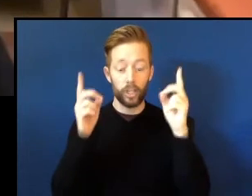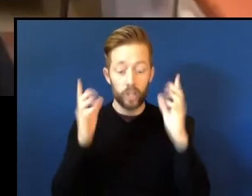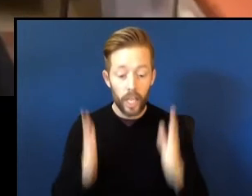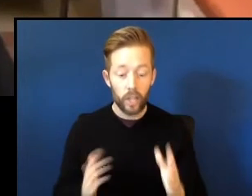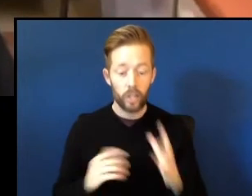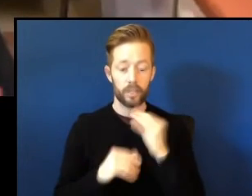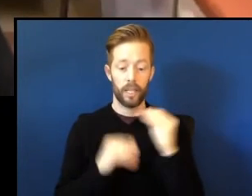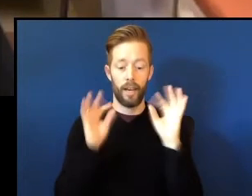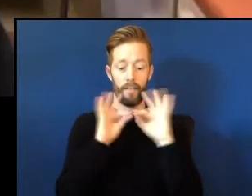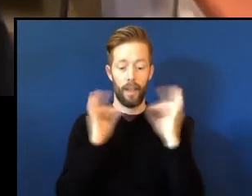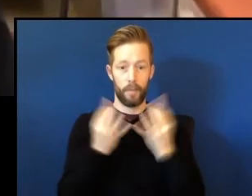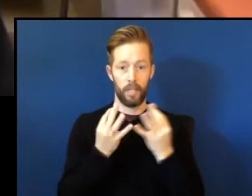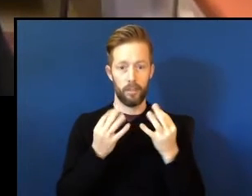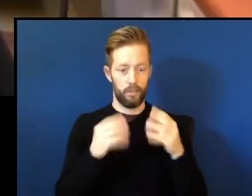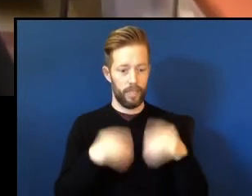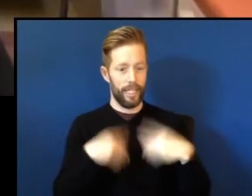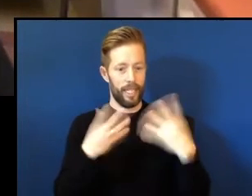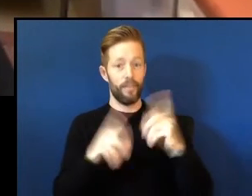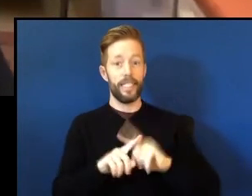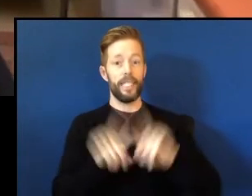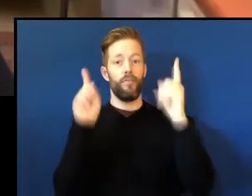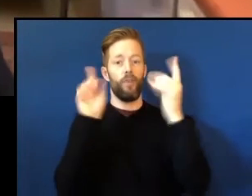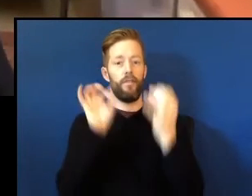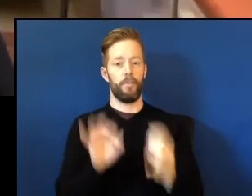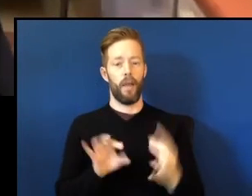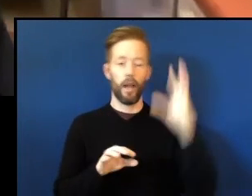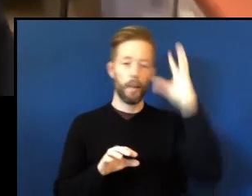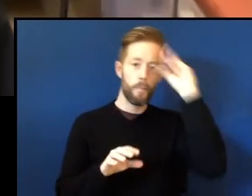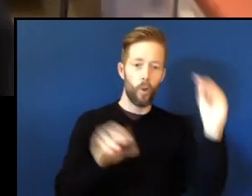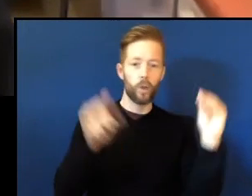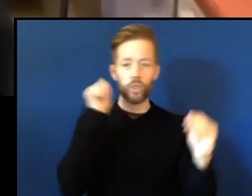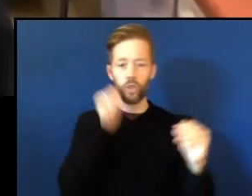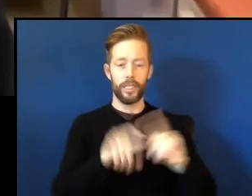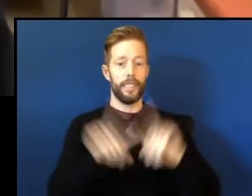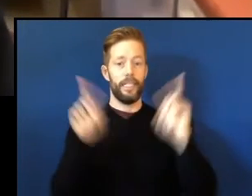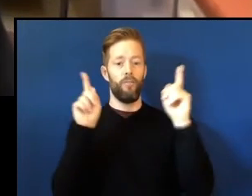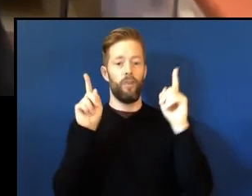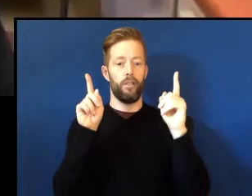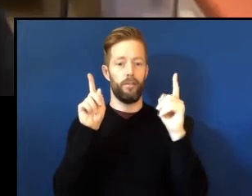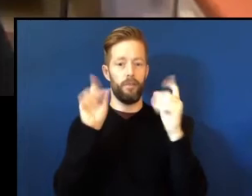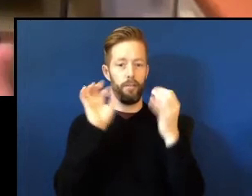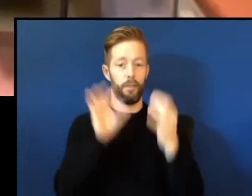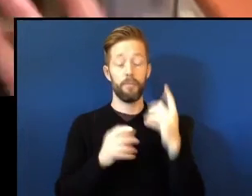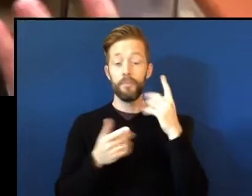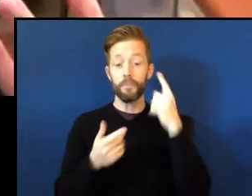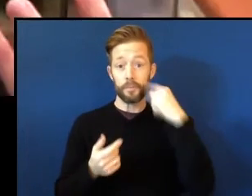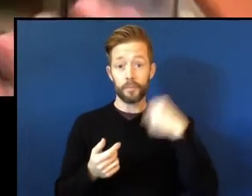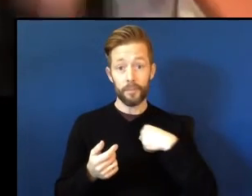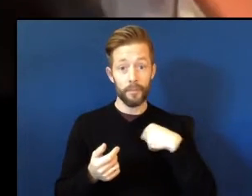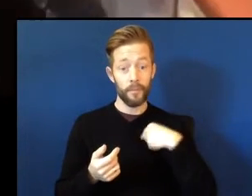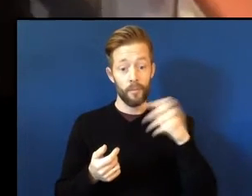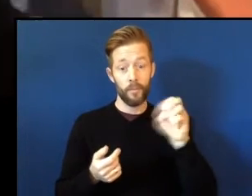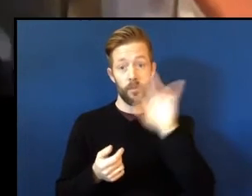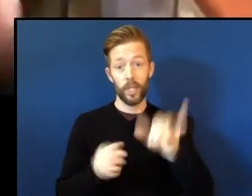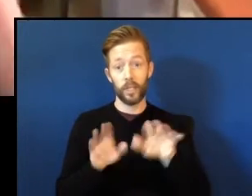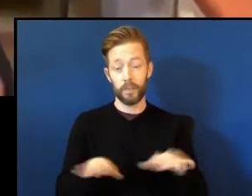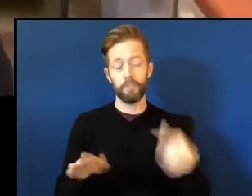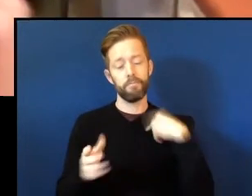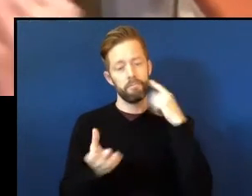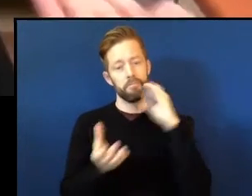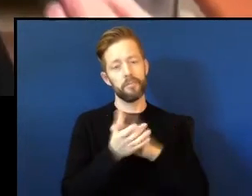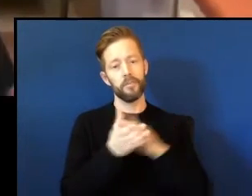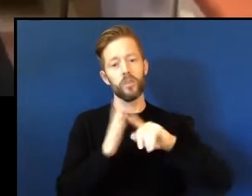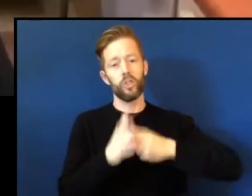and families are giving different feedback to boys versus girls. So I think for me, being in early childhood, of course, I believe it